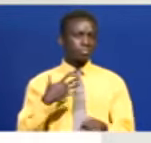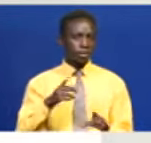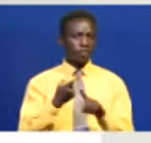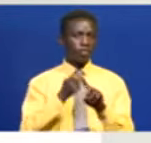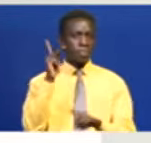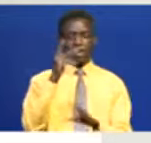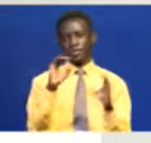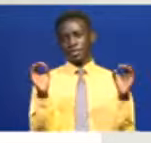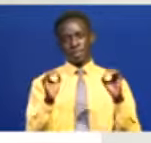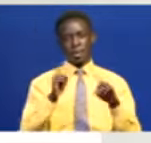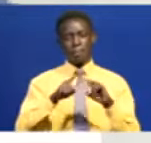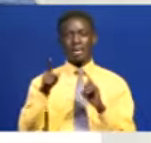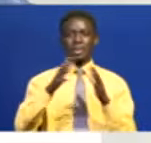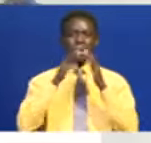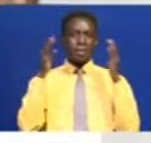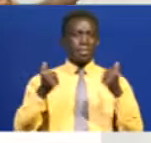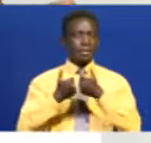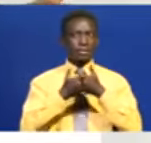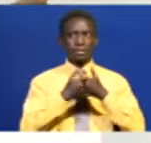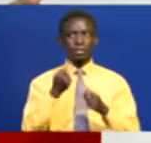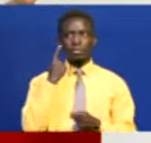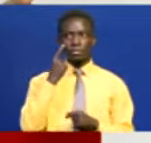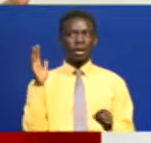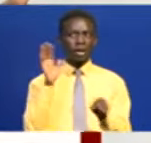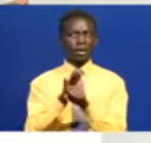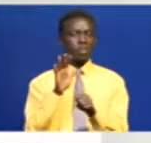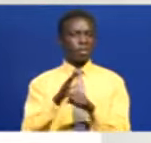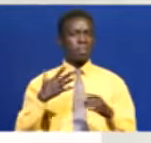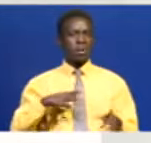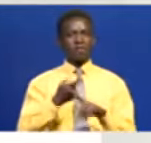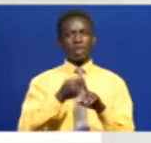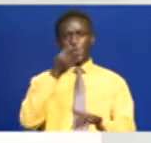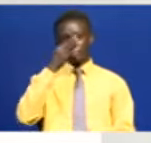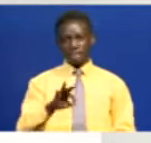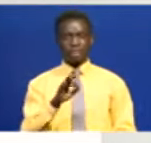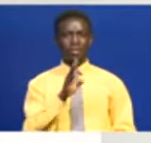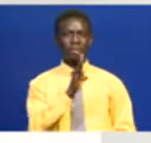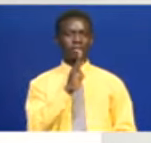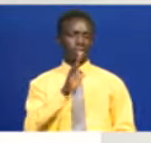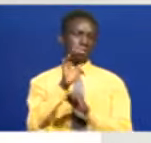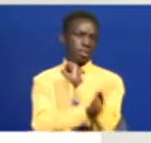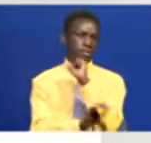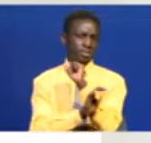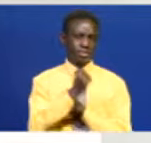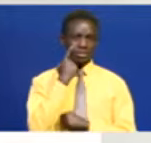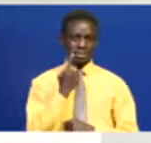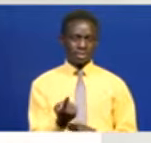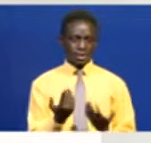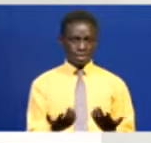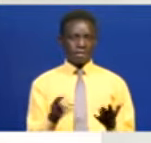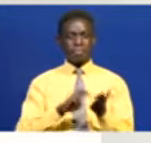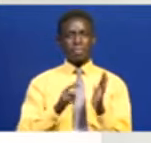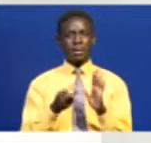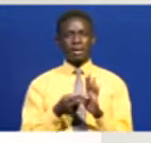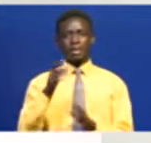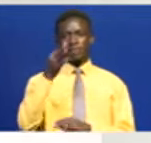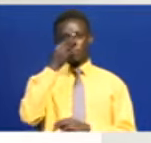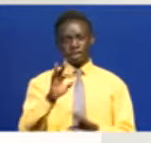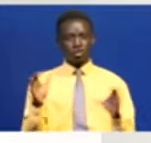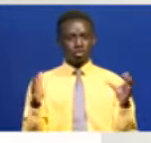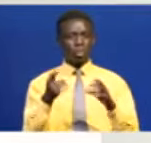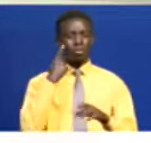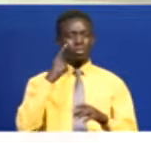big challenge. You know, we had many people from French-speaking countries. Yes. And this is actually why I'm here. So there were the ones who are dominant, the exactly. French-speaking.